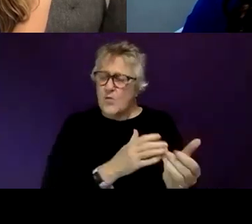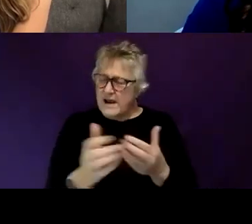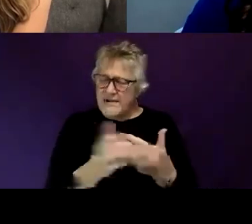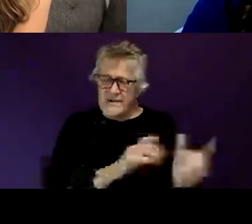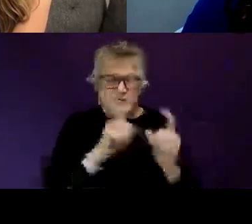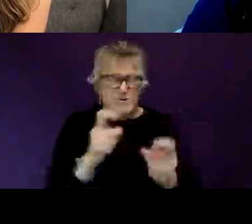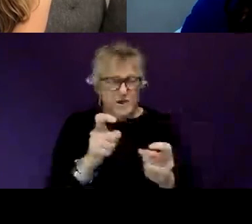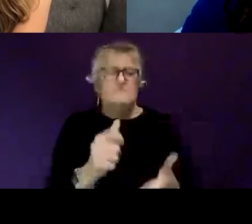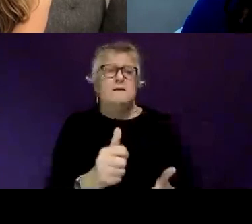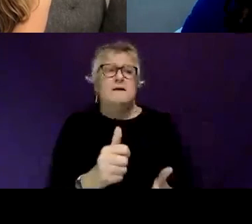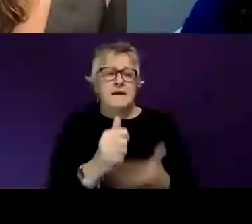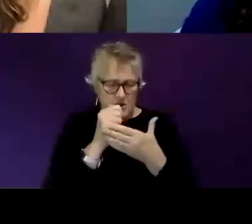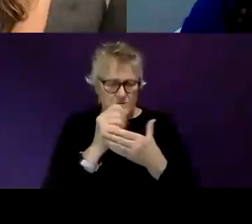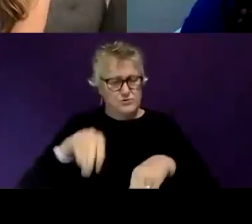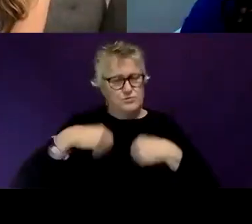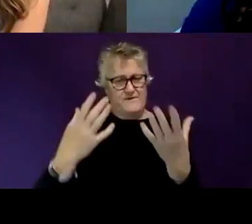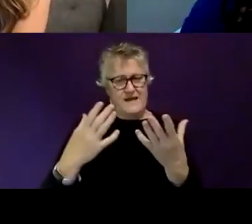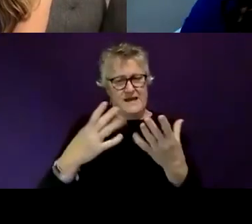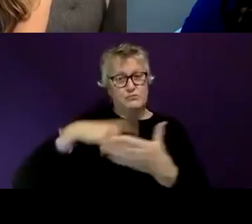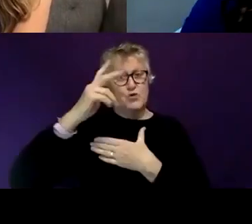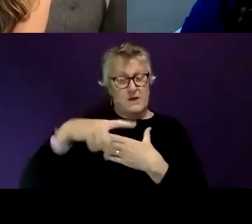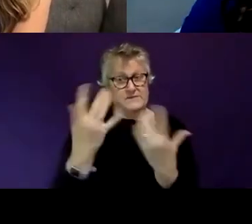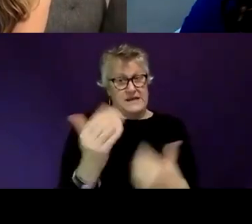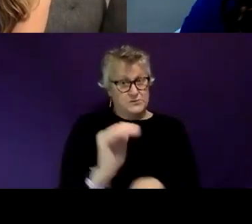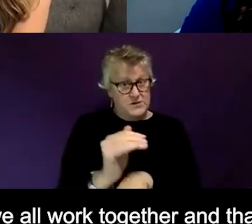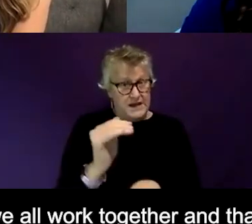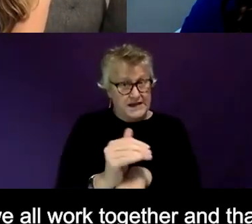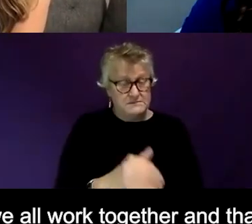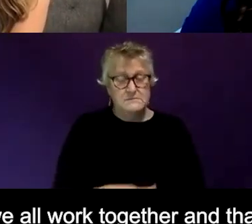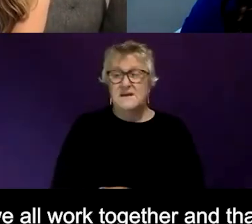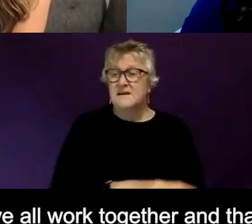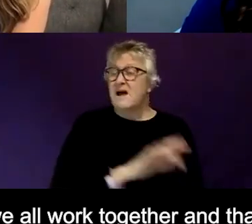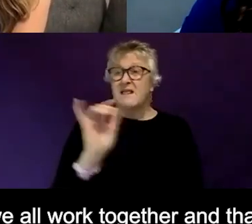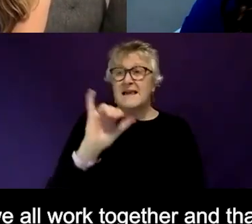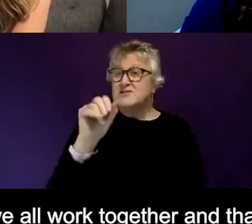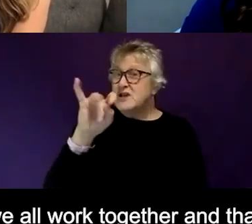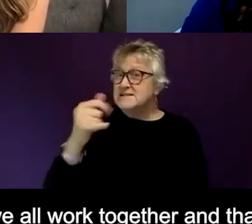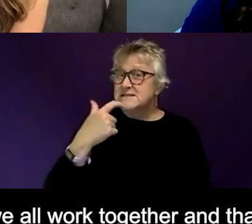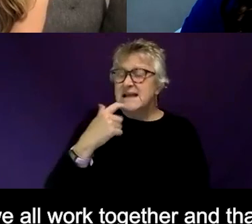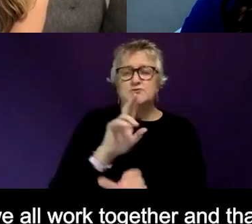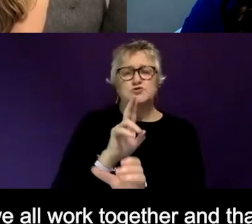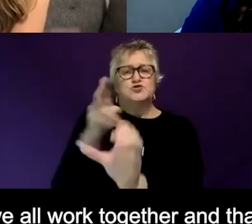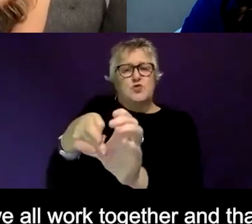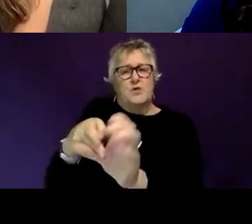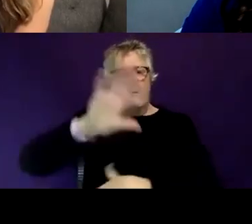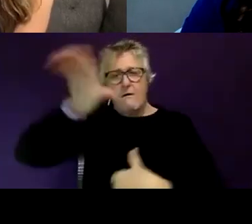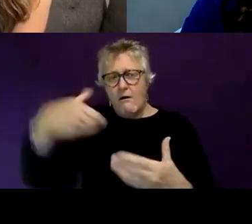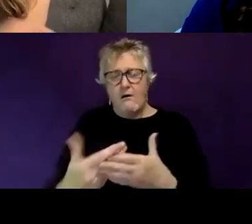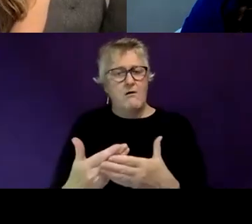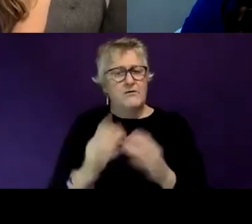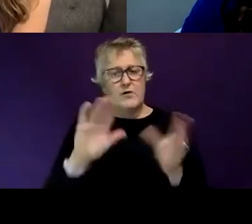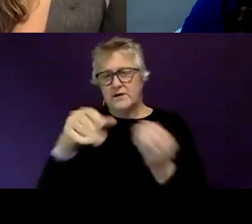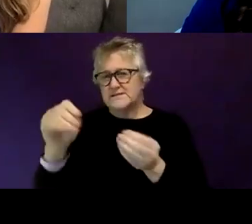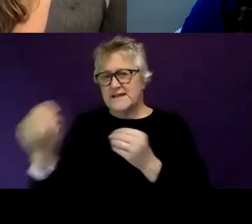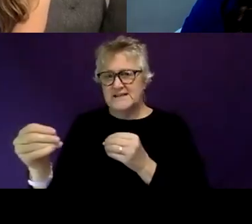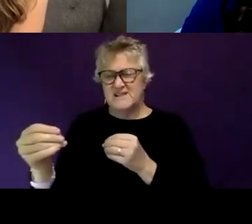like this. And also join, like Jessica plugged, join all of the Filipino organizations. We all work together. And that's one of